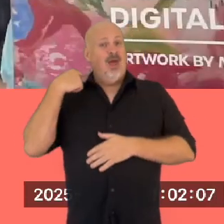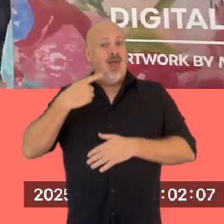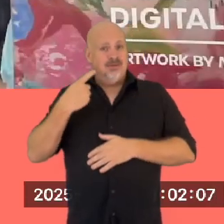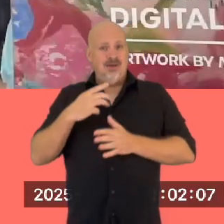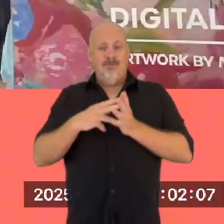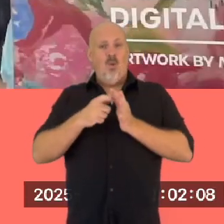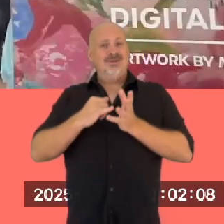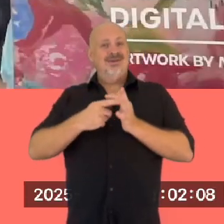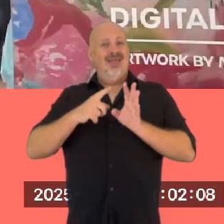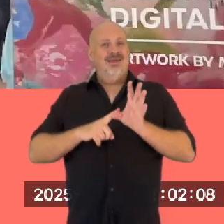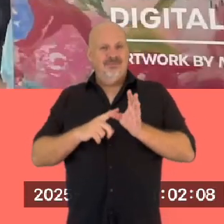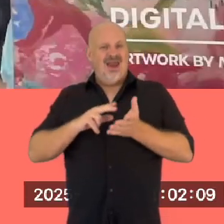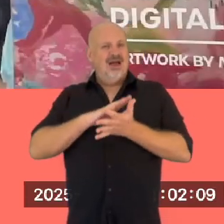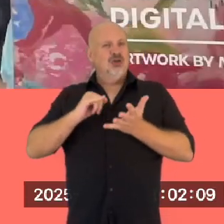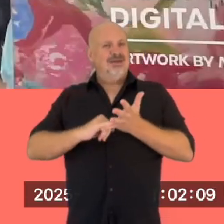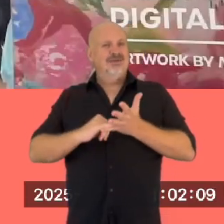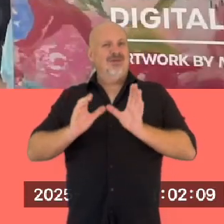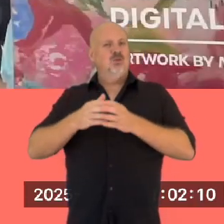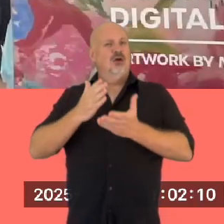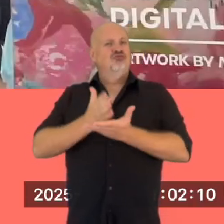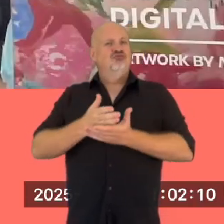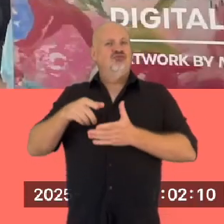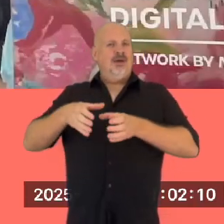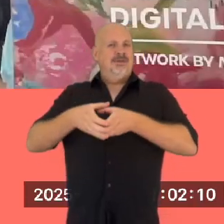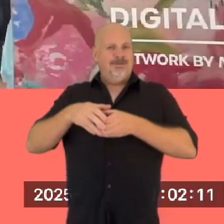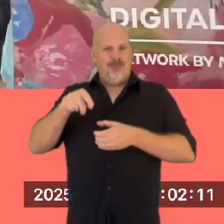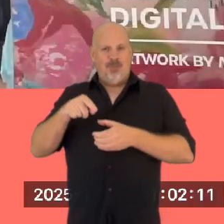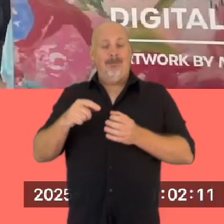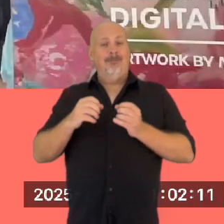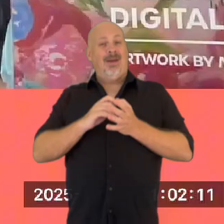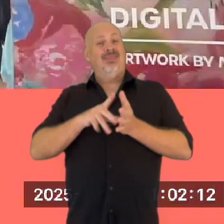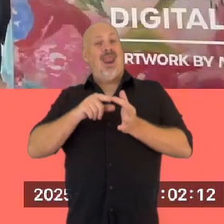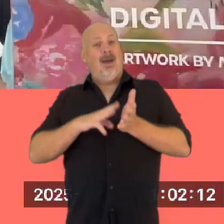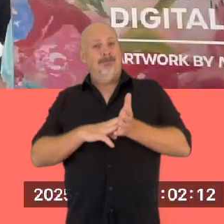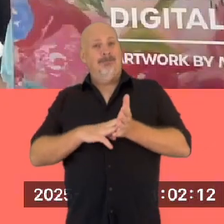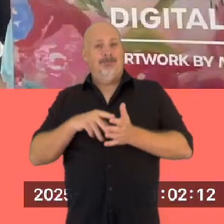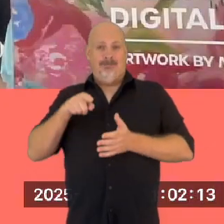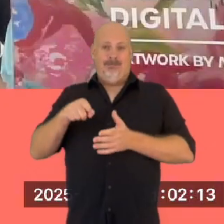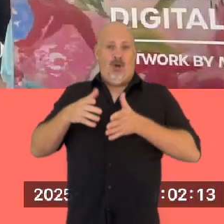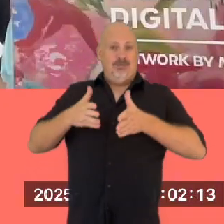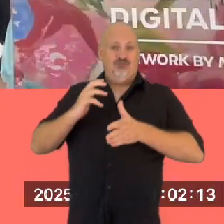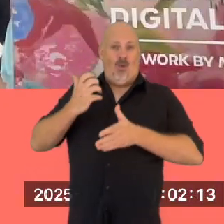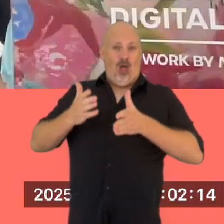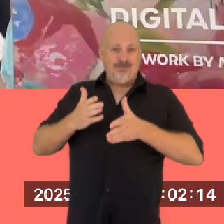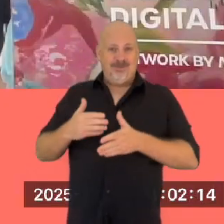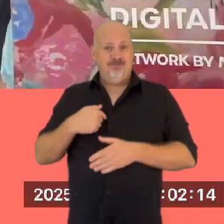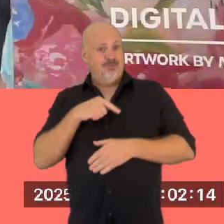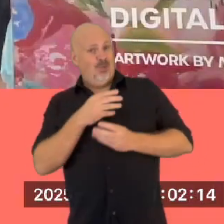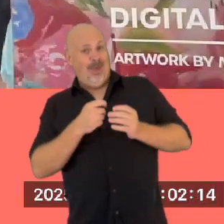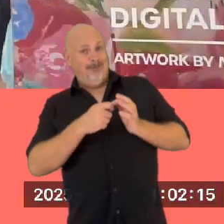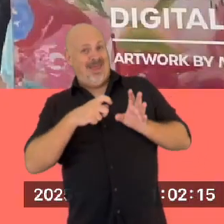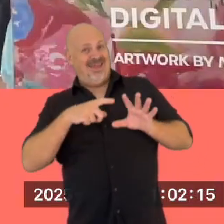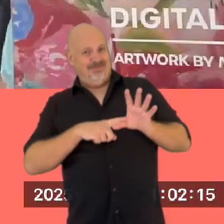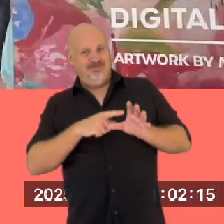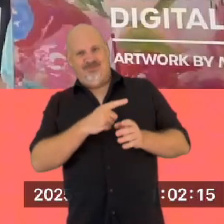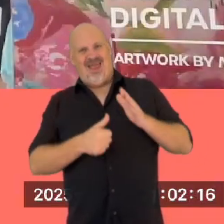you. I'm here at South London and Maudsley NHS Foundation Trust, and we're at Bethlehem Royal Hospital in the activity